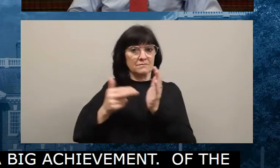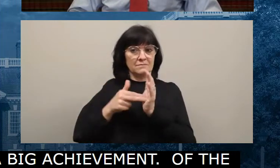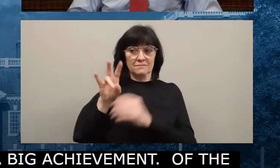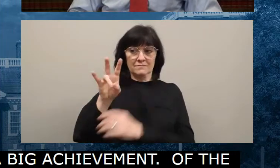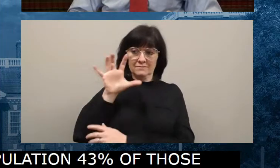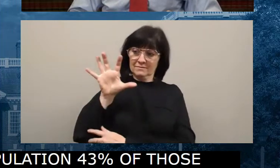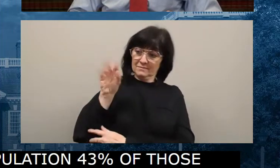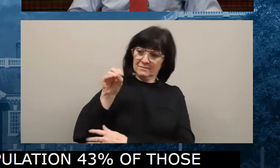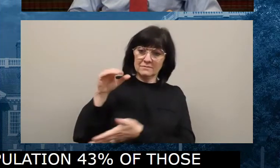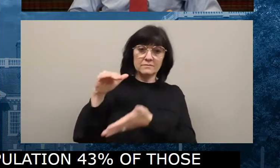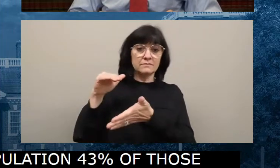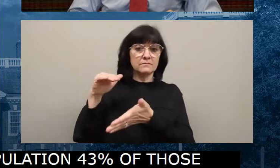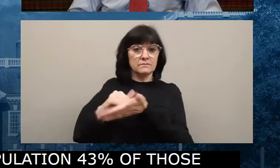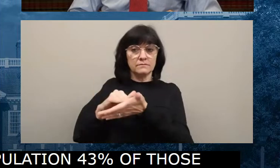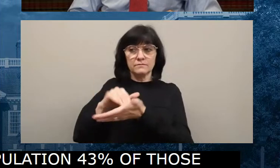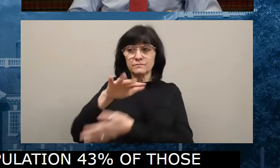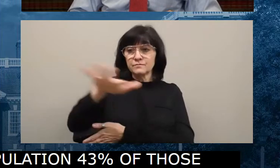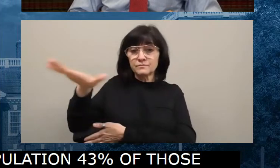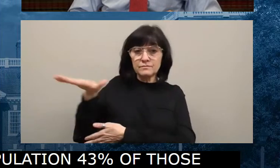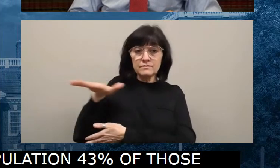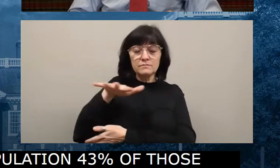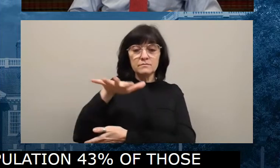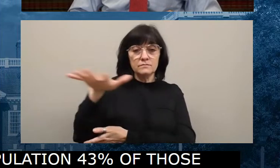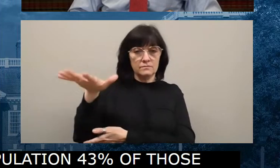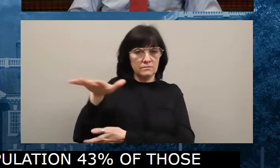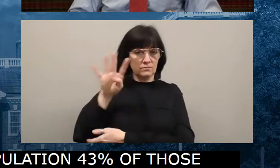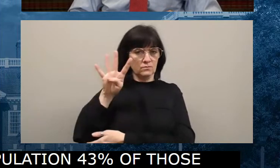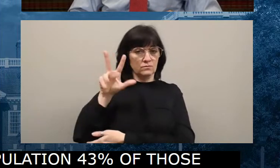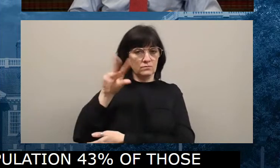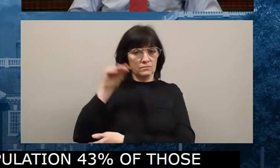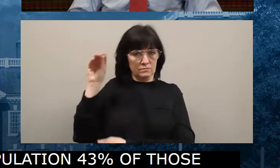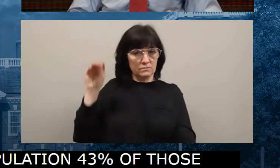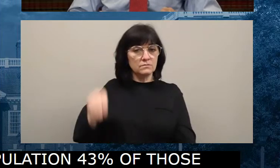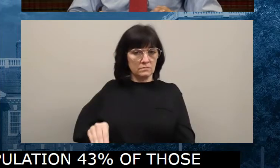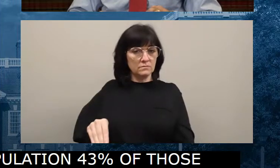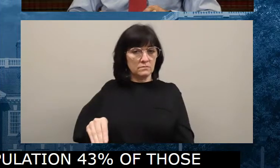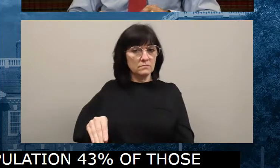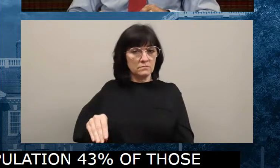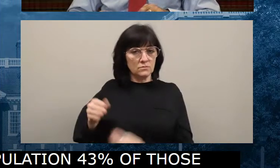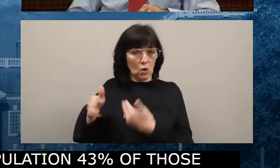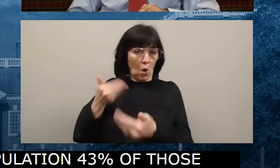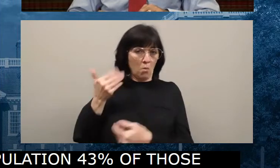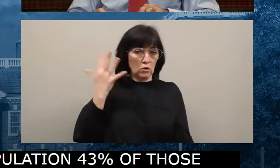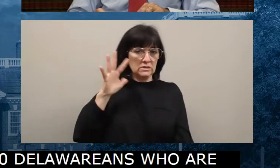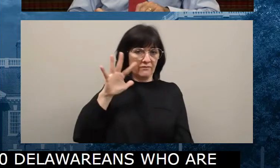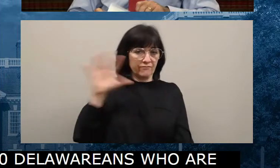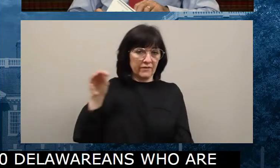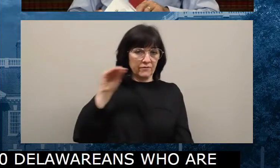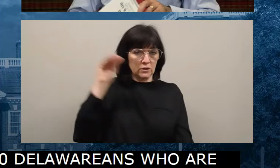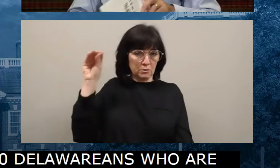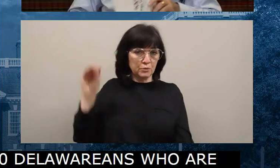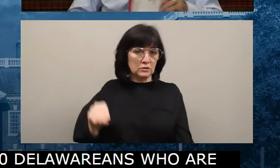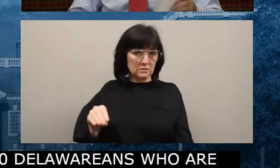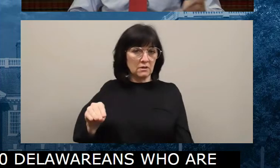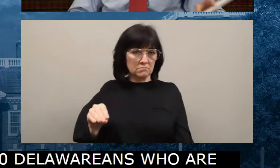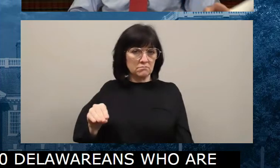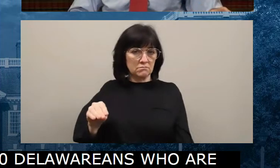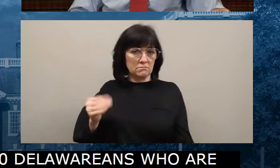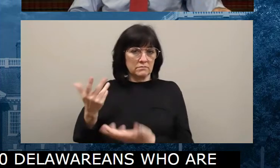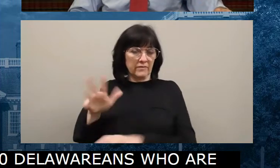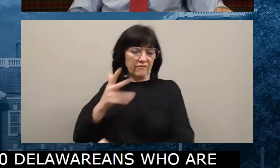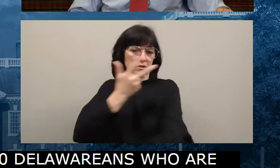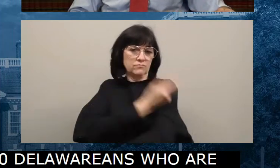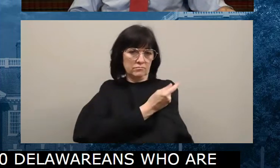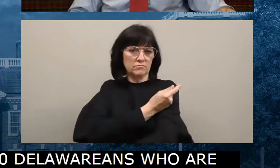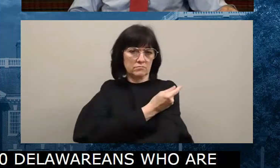750,000 Delawareans that are eligible, 43%, closing in on 50%. And those are numbers that